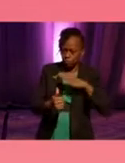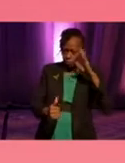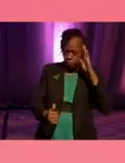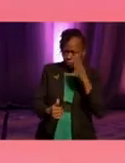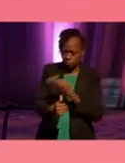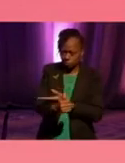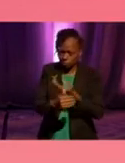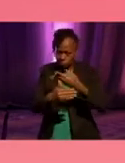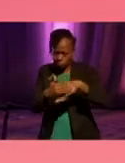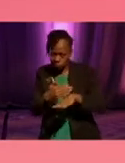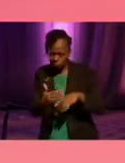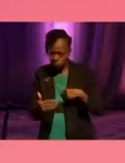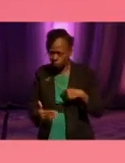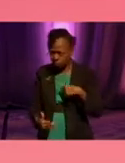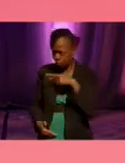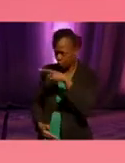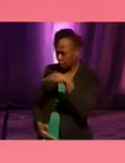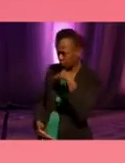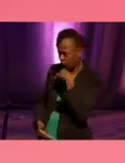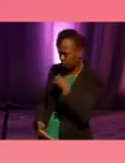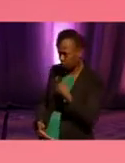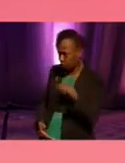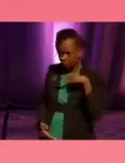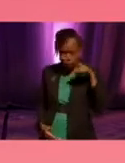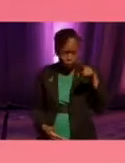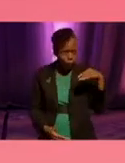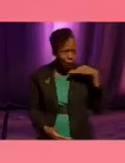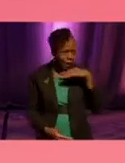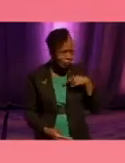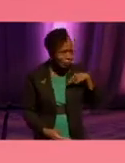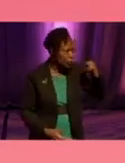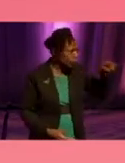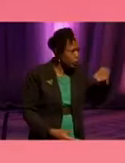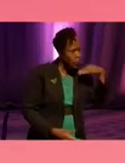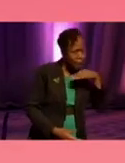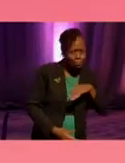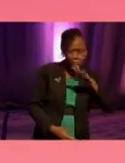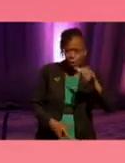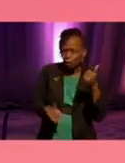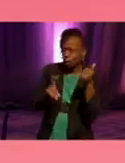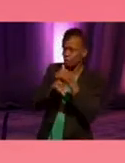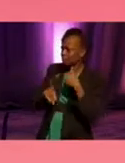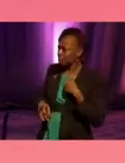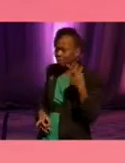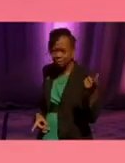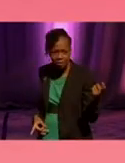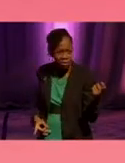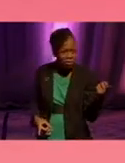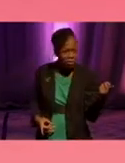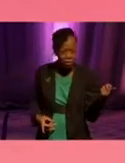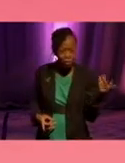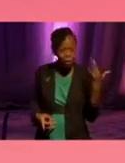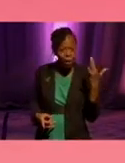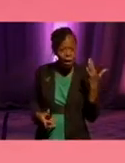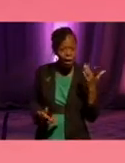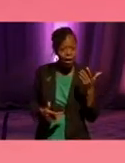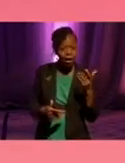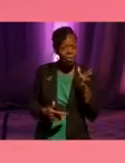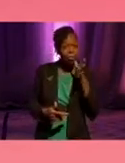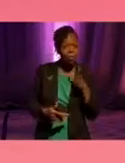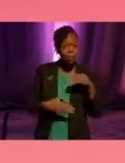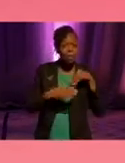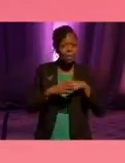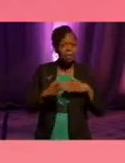lied to me. I felt like everybody was a liar, that I'd been duped. You know, and that was mostly because the women in my family